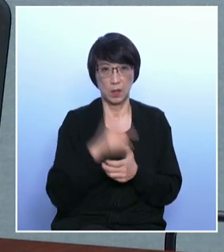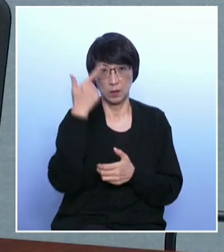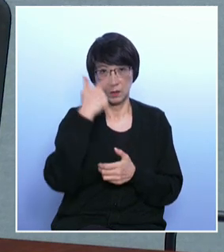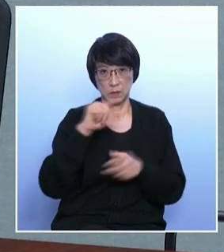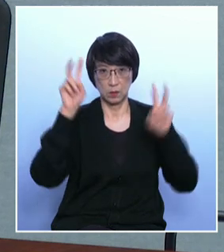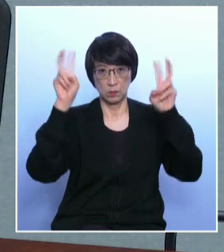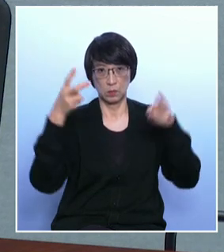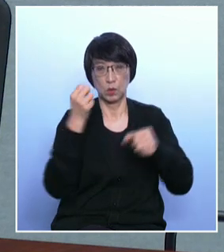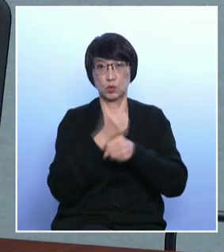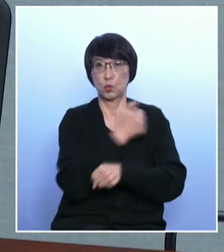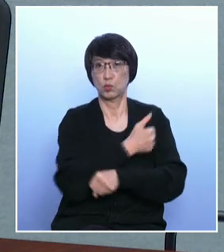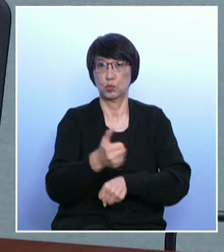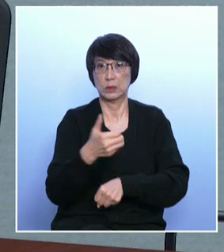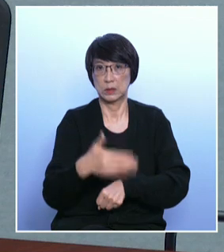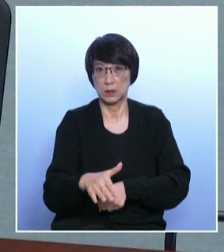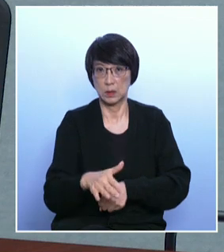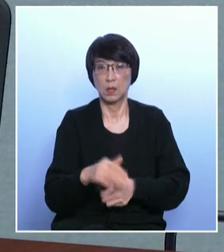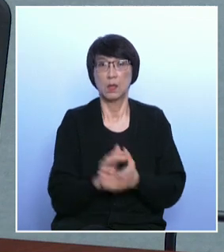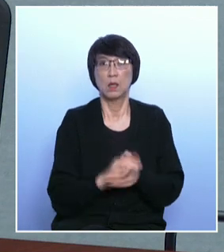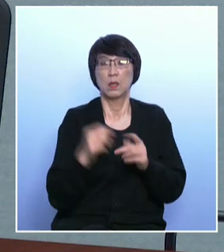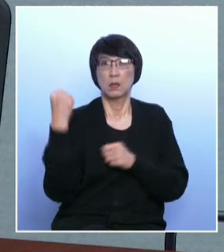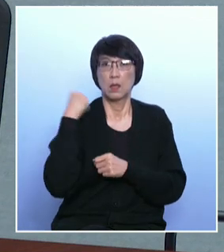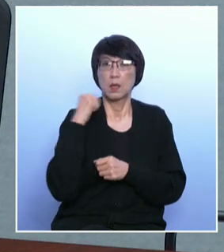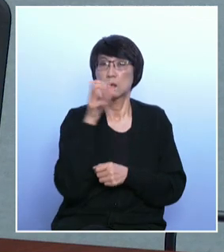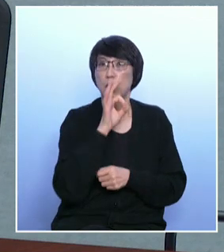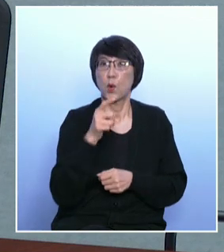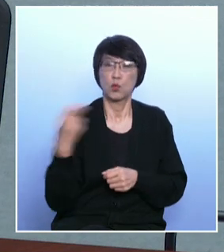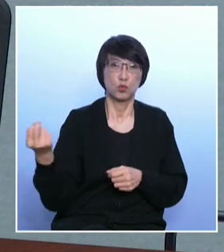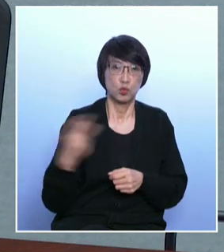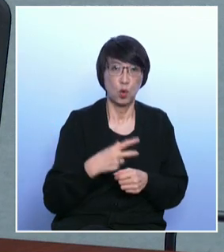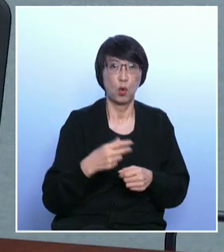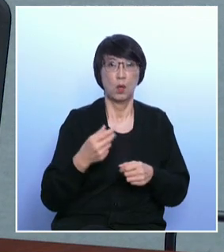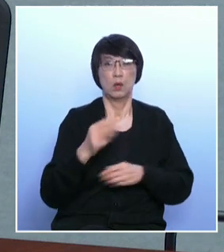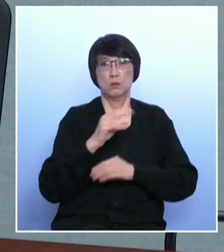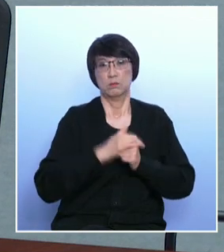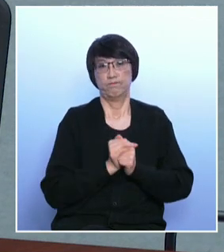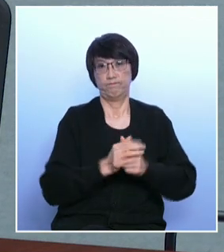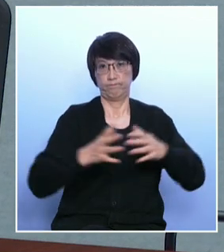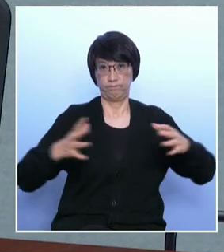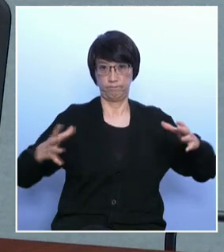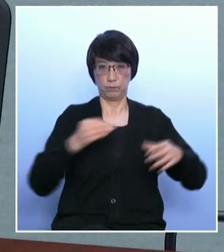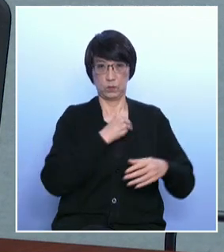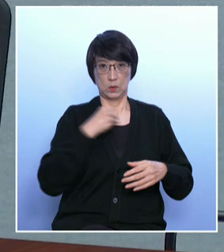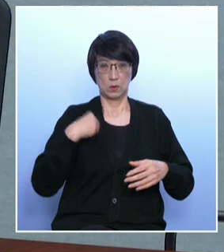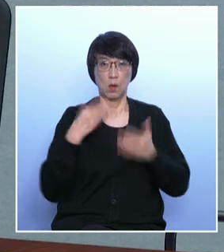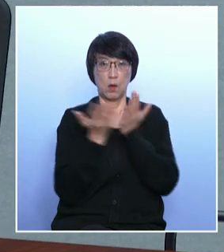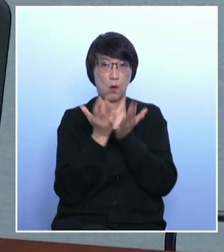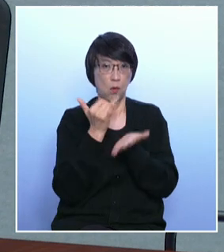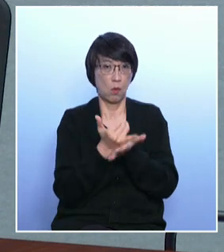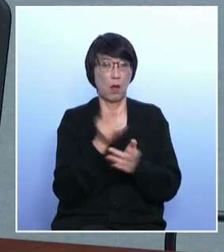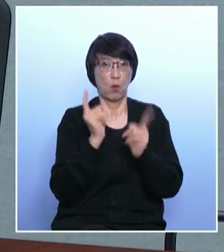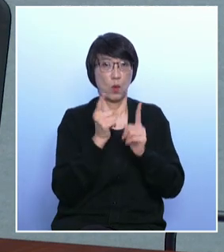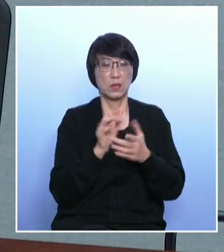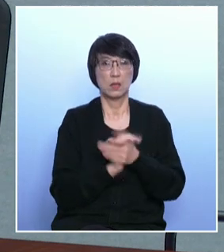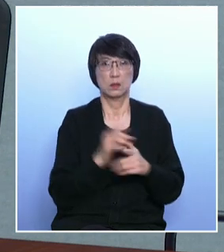provided soon. Upon the commissioning of this project, do you have capacity